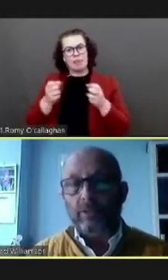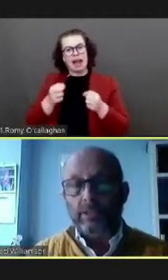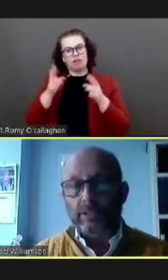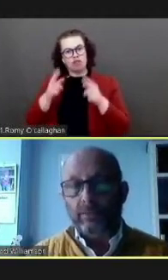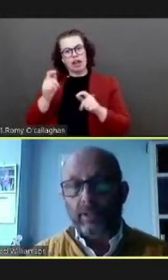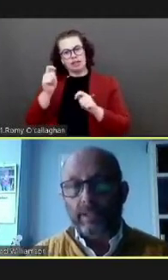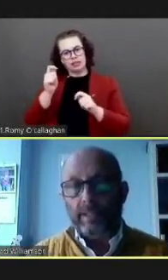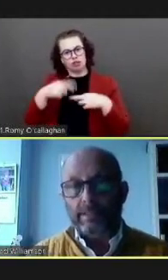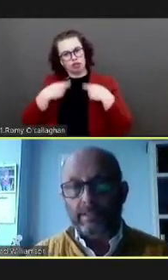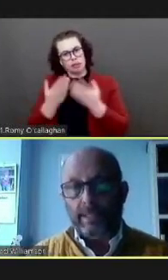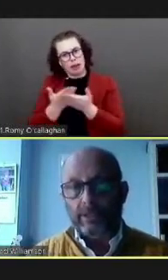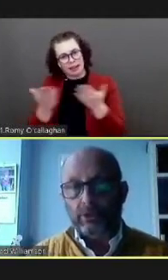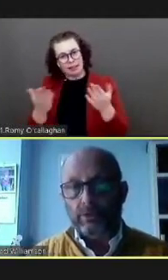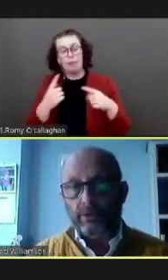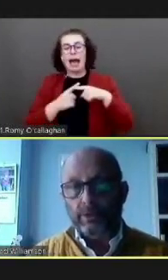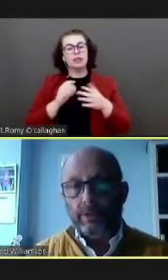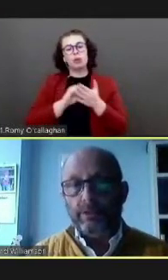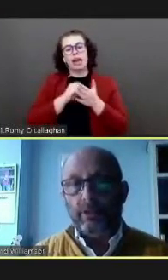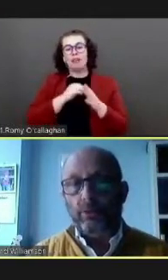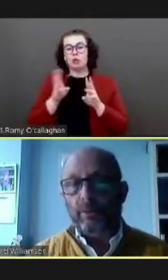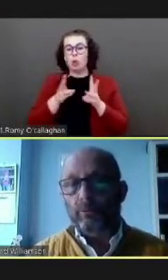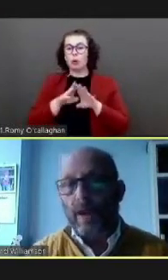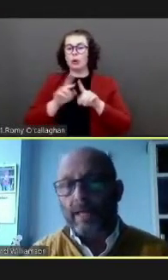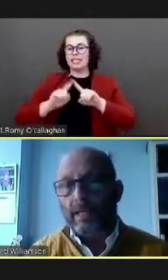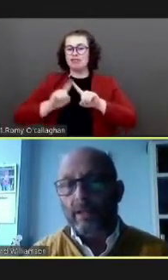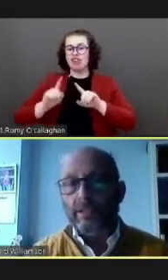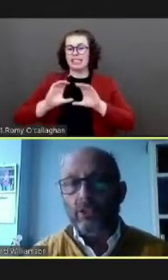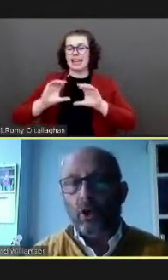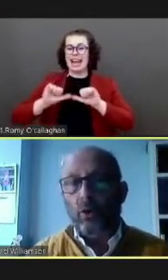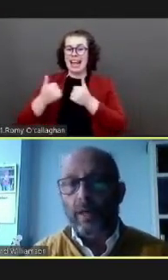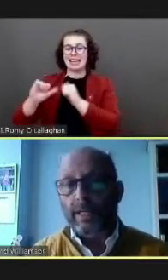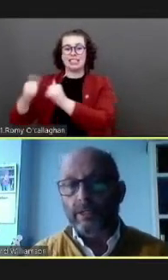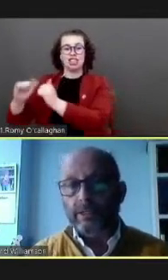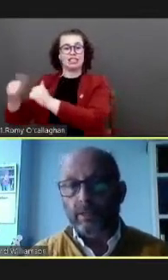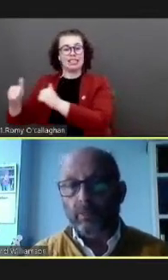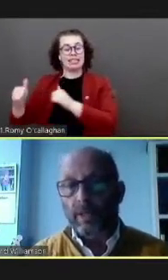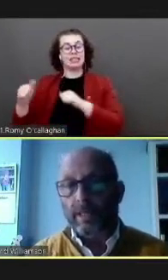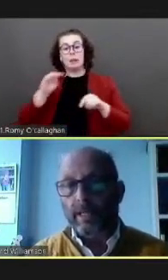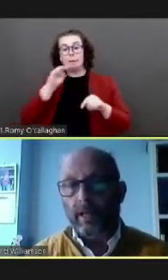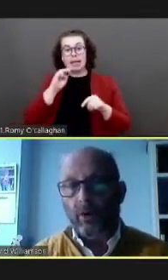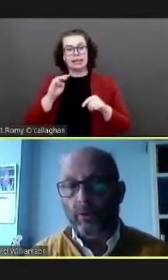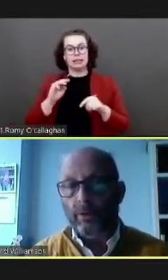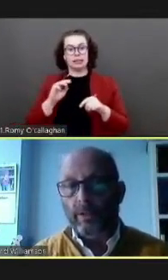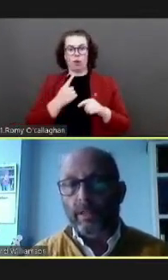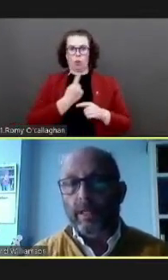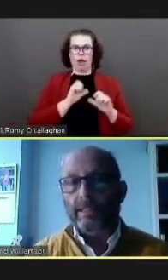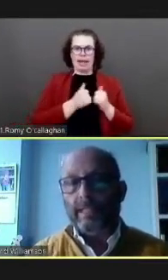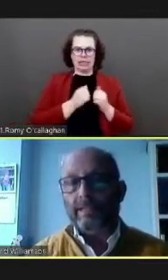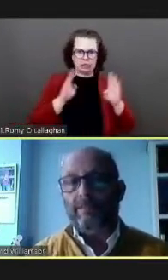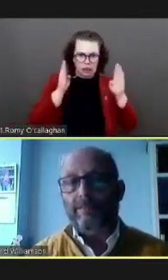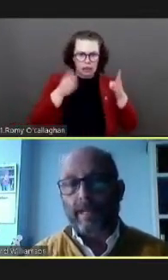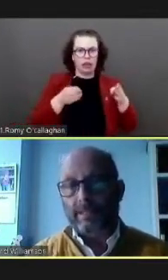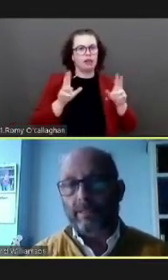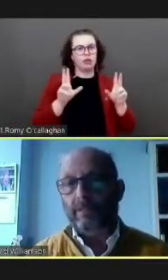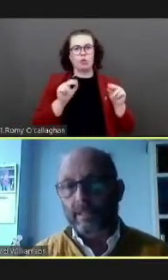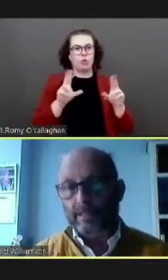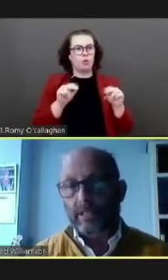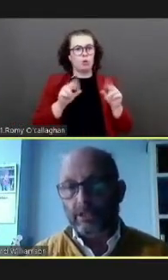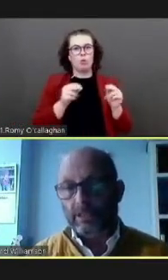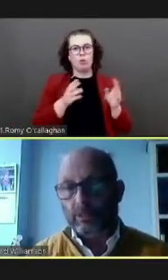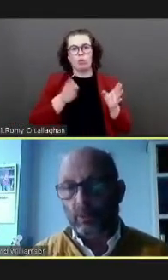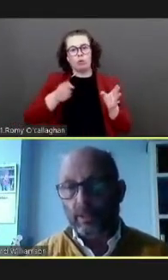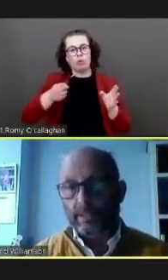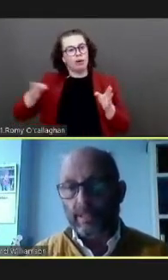that interagency working is essential, so that we recognize no one agency working alone is as effective